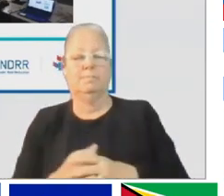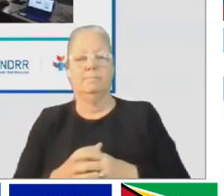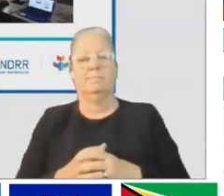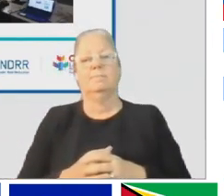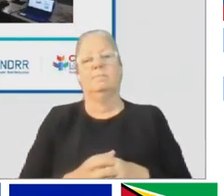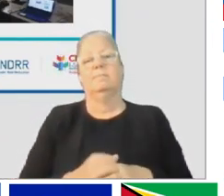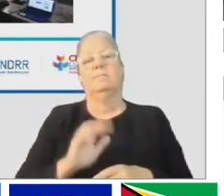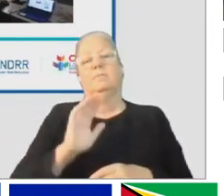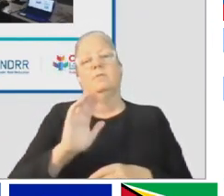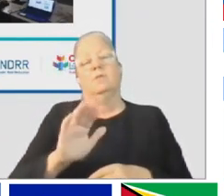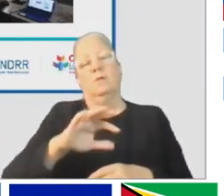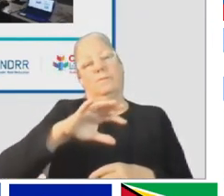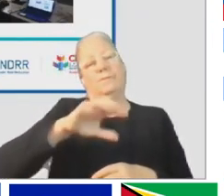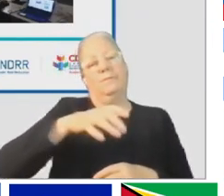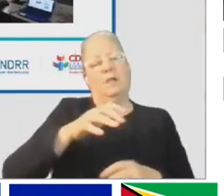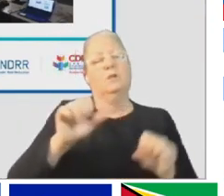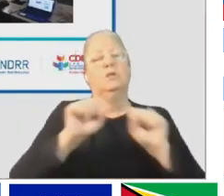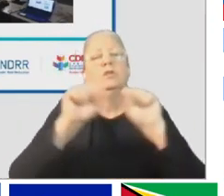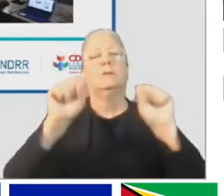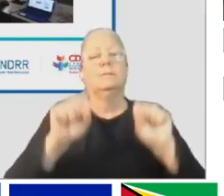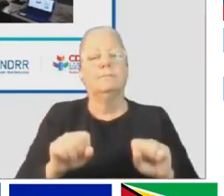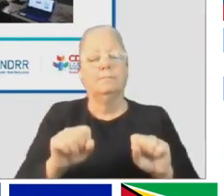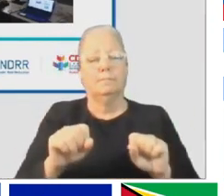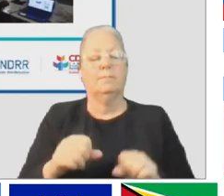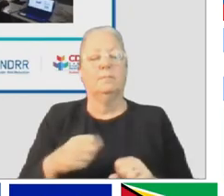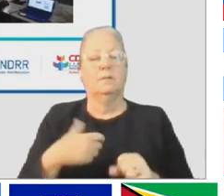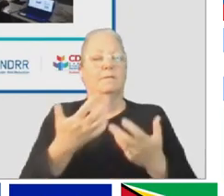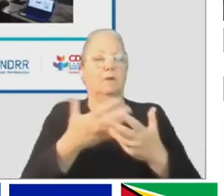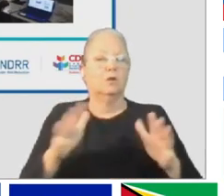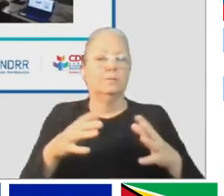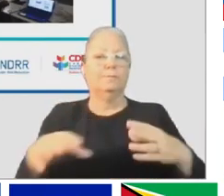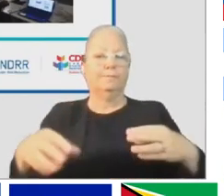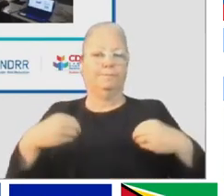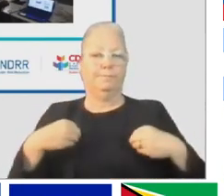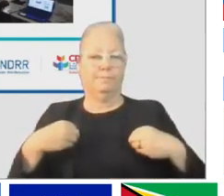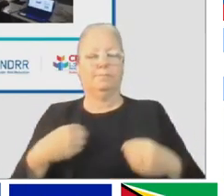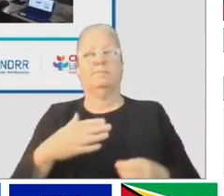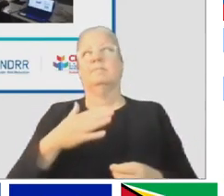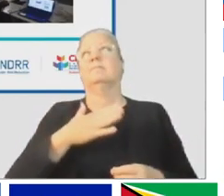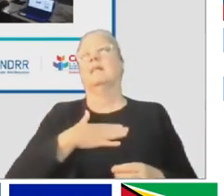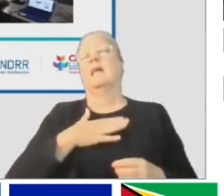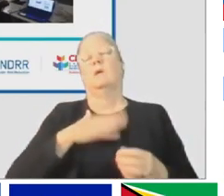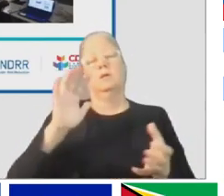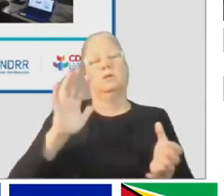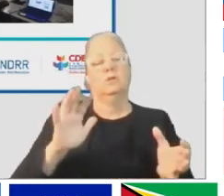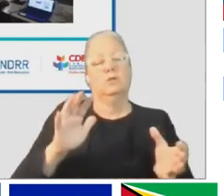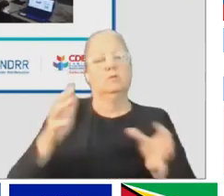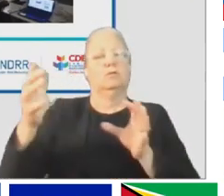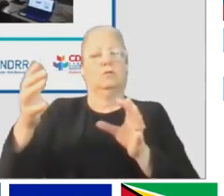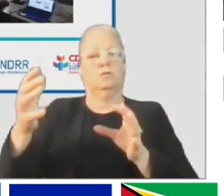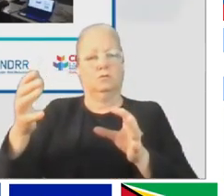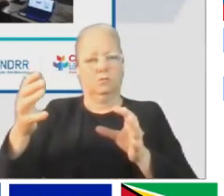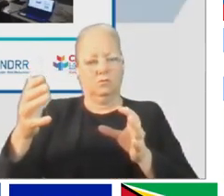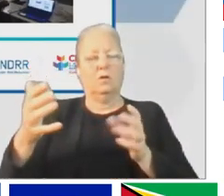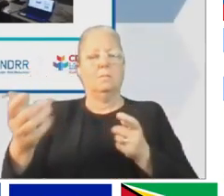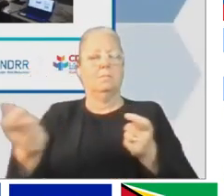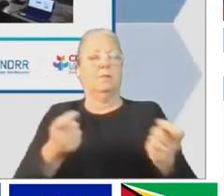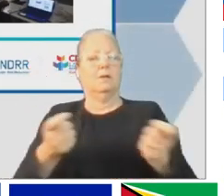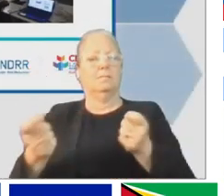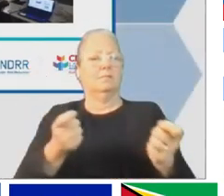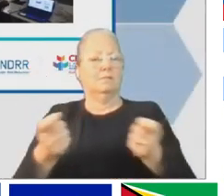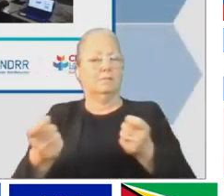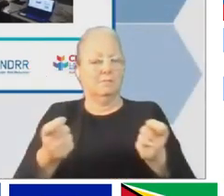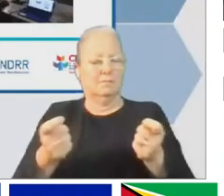approached, basically adopted the comprehensive disaster management approach, all hazards approach. Many persons don't see it. So that's